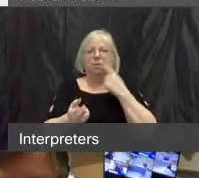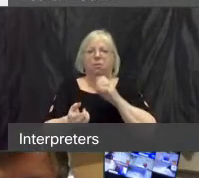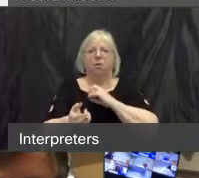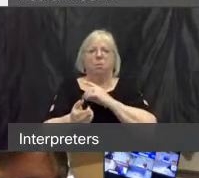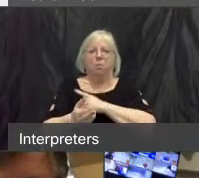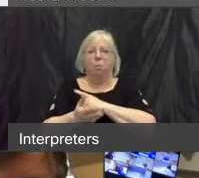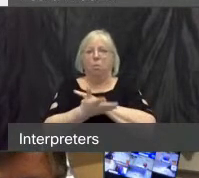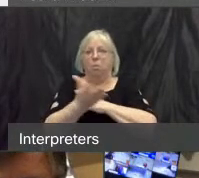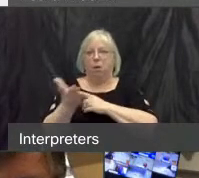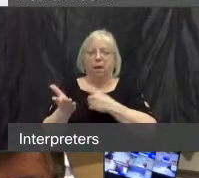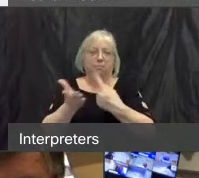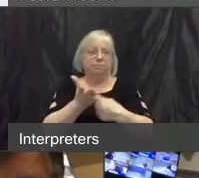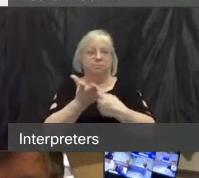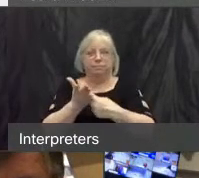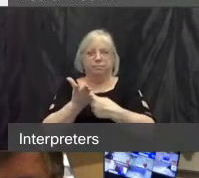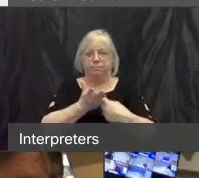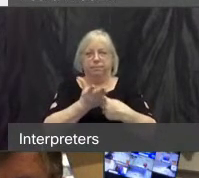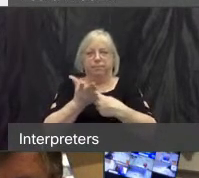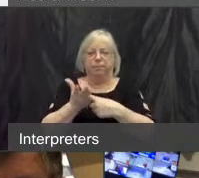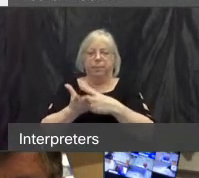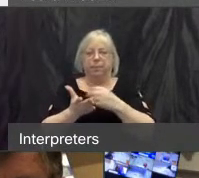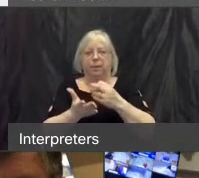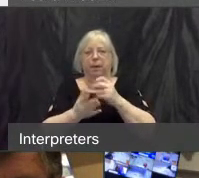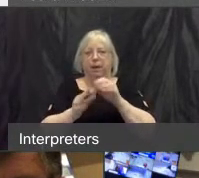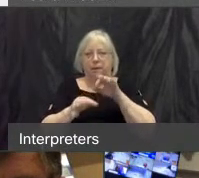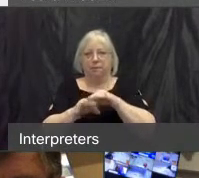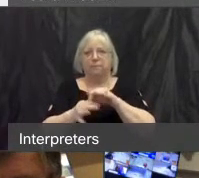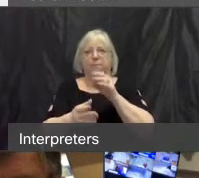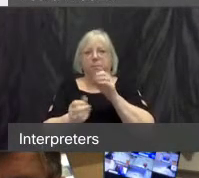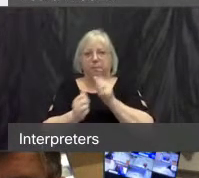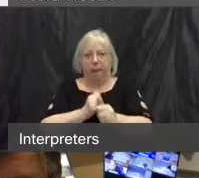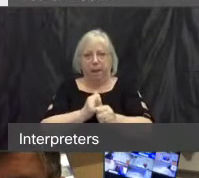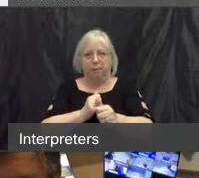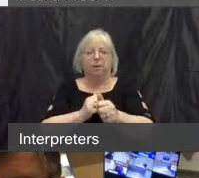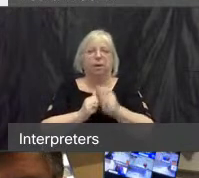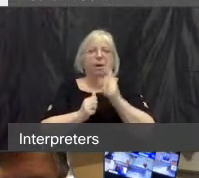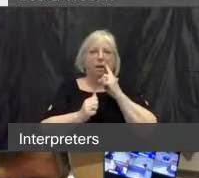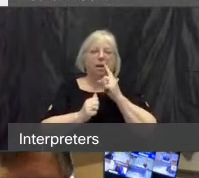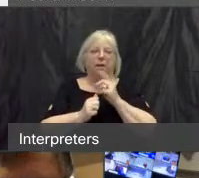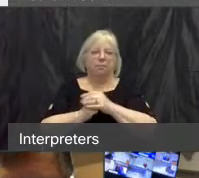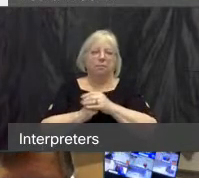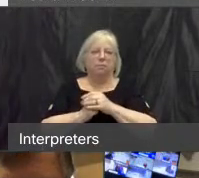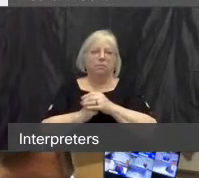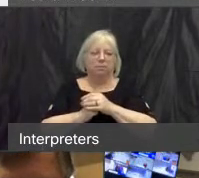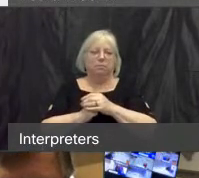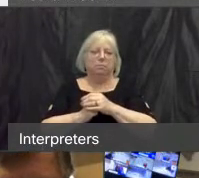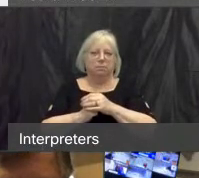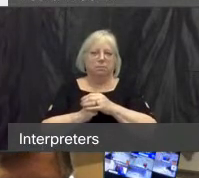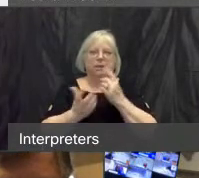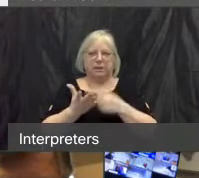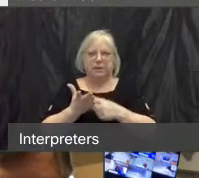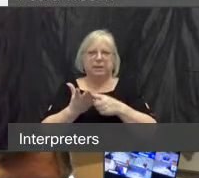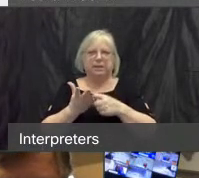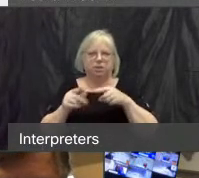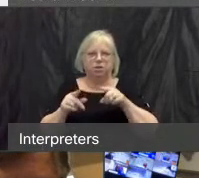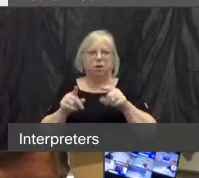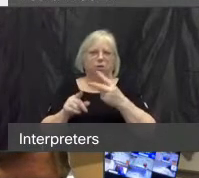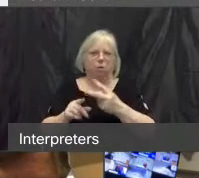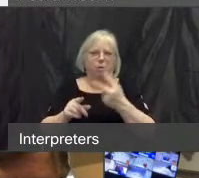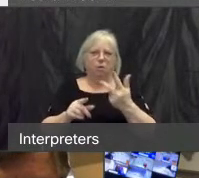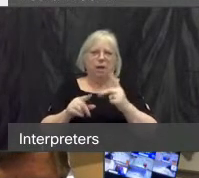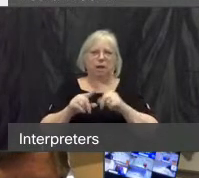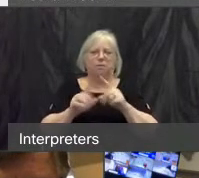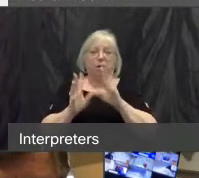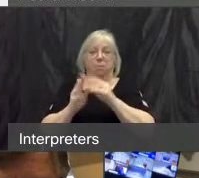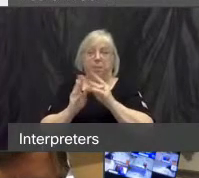board discussed it and approved it, I think, at 2 or 3 different sessions. So the